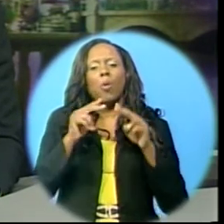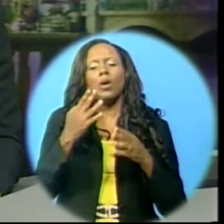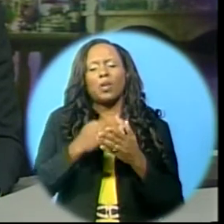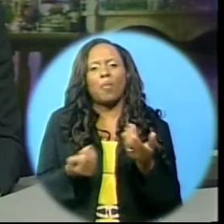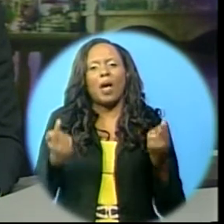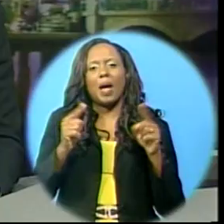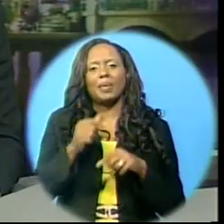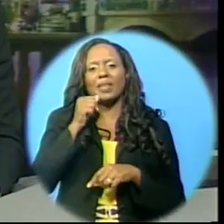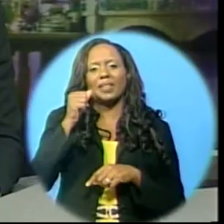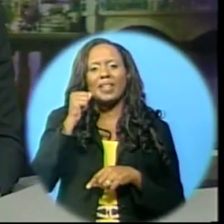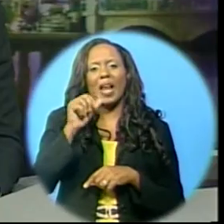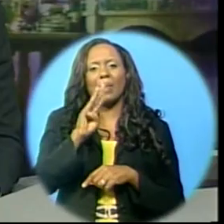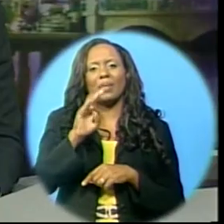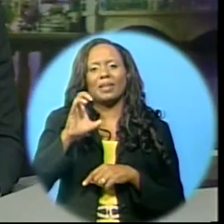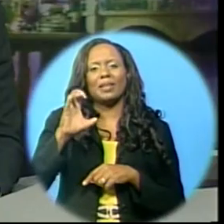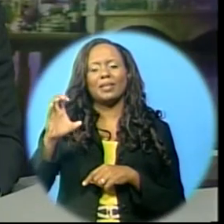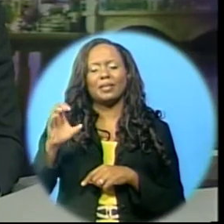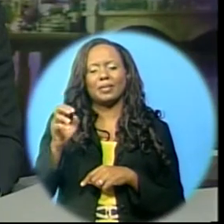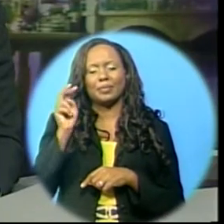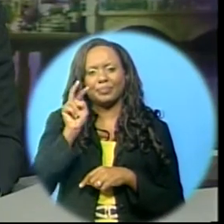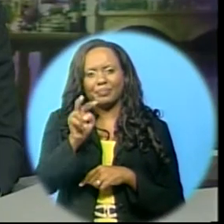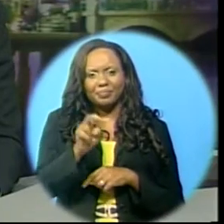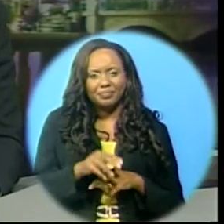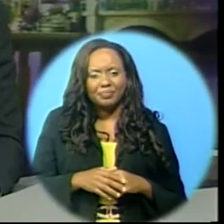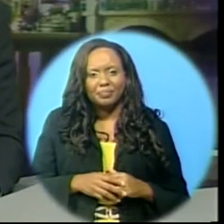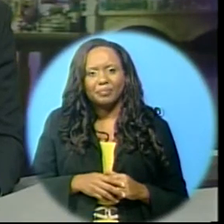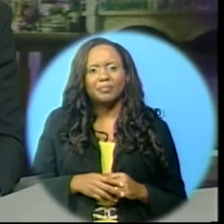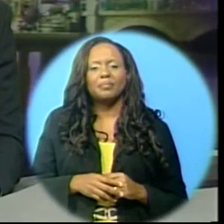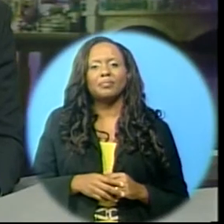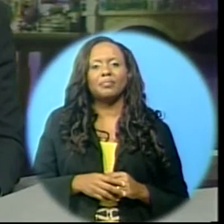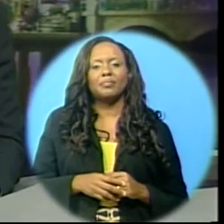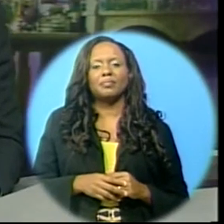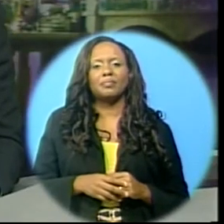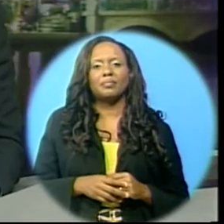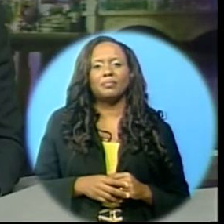League. CBC's Shane Jones has the action from the BCC gym.